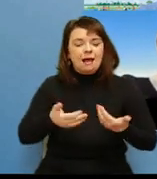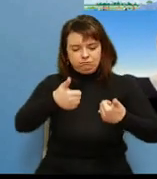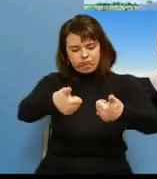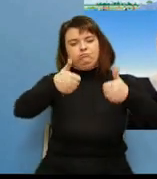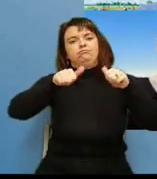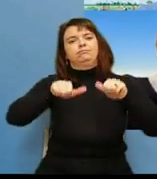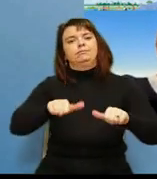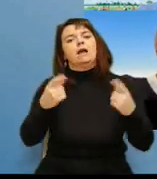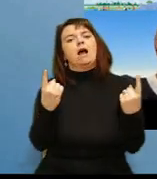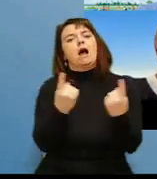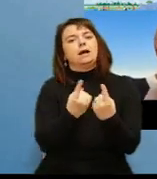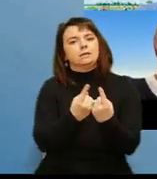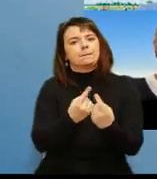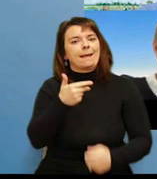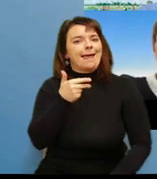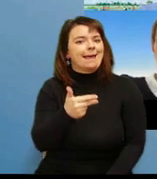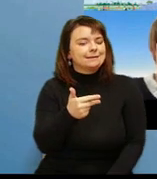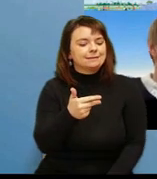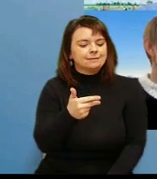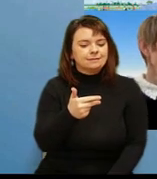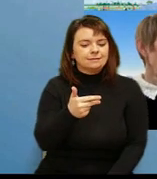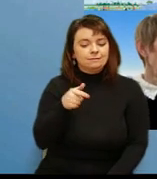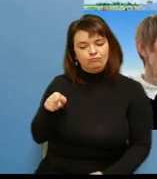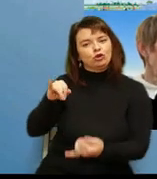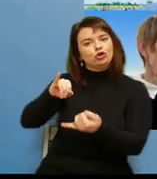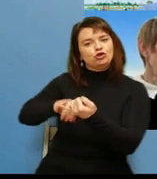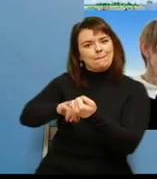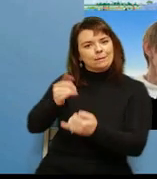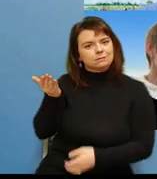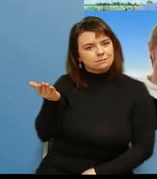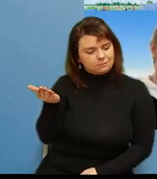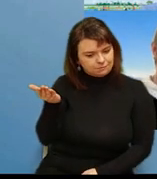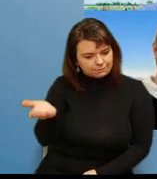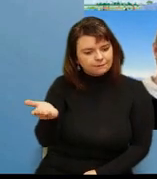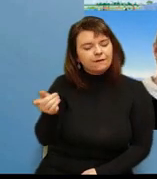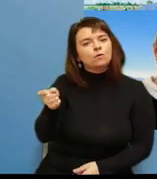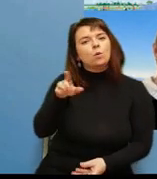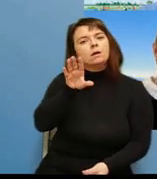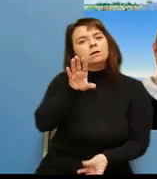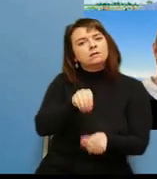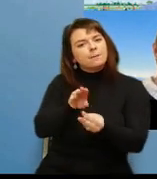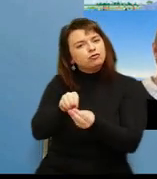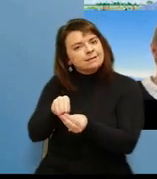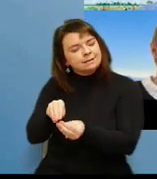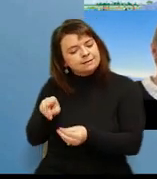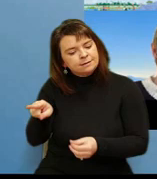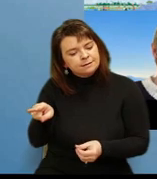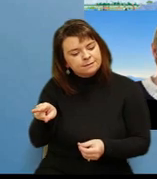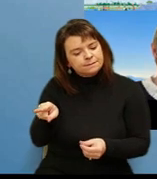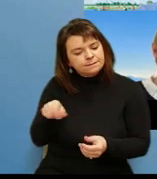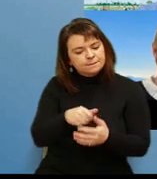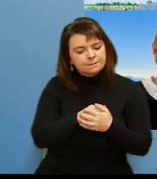move on to item 8, and we stay with you, Shepard, around the CQC summary